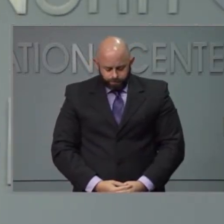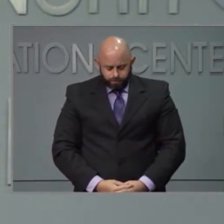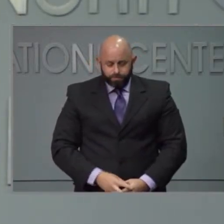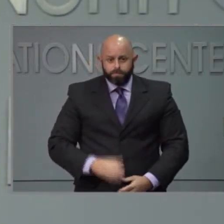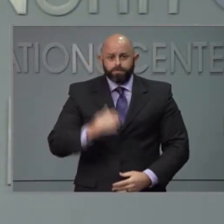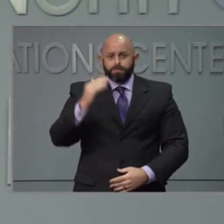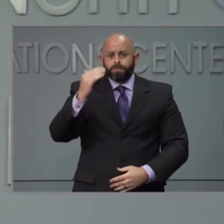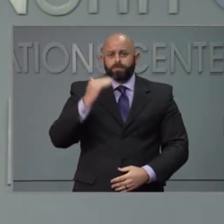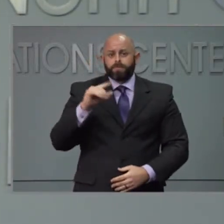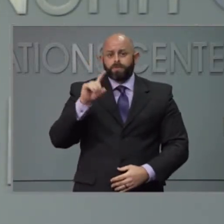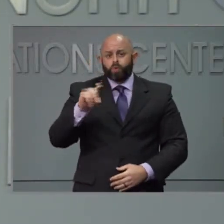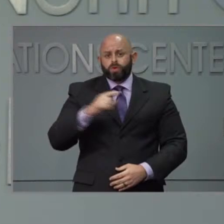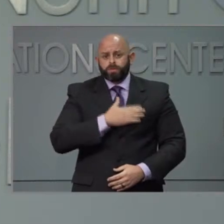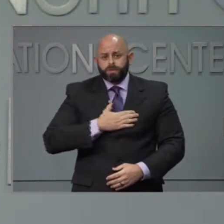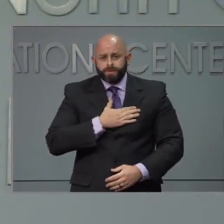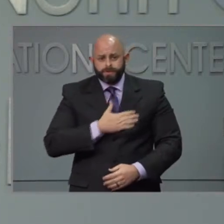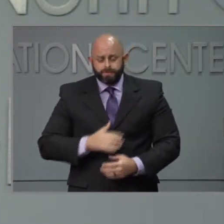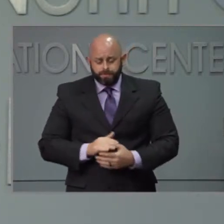Next question, please.